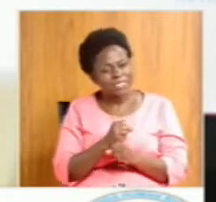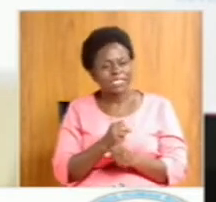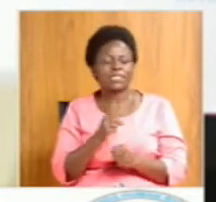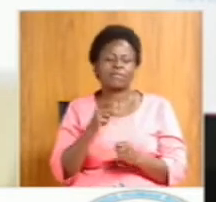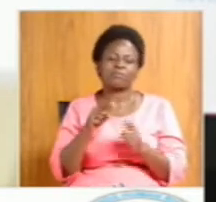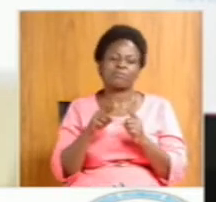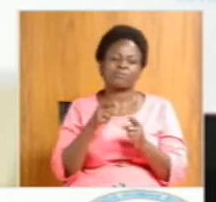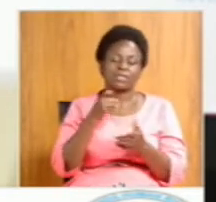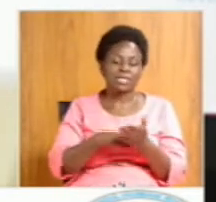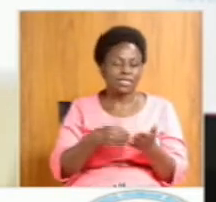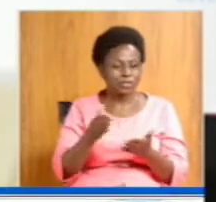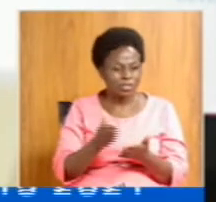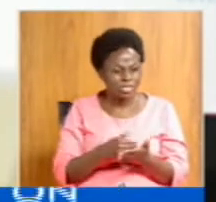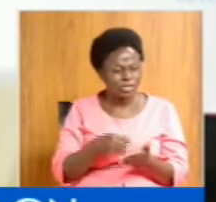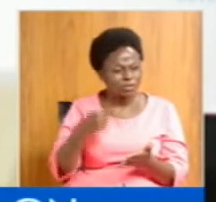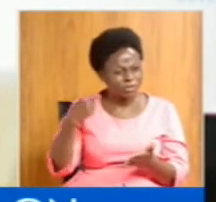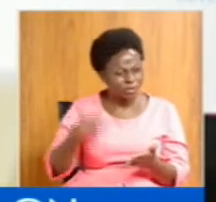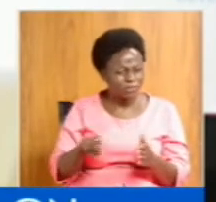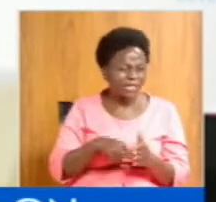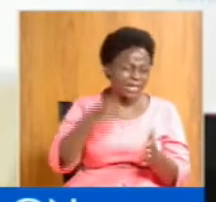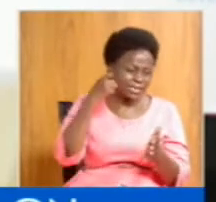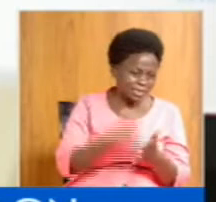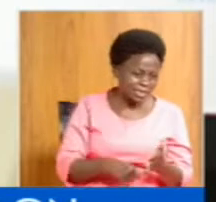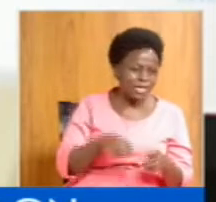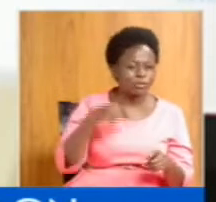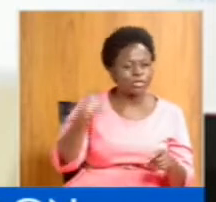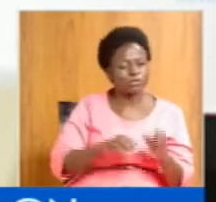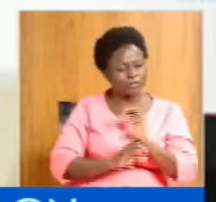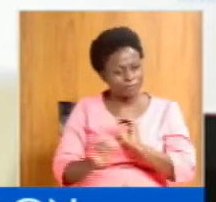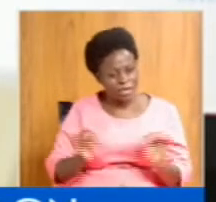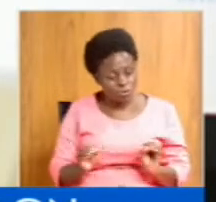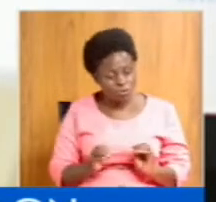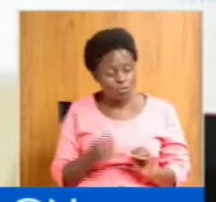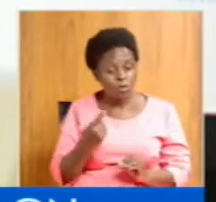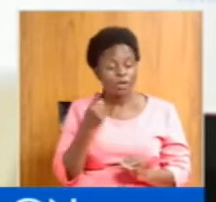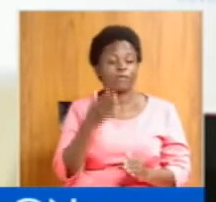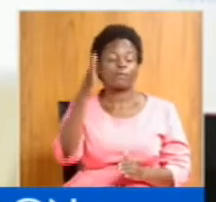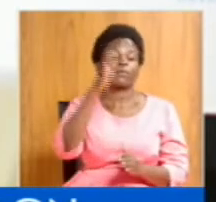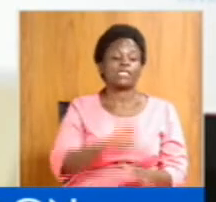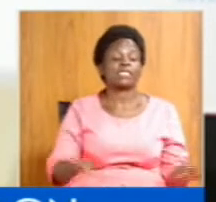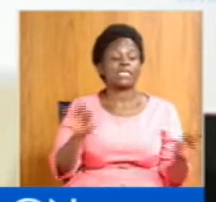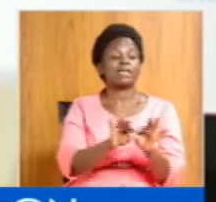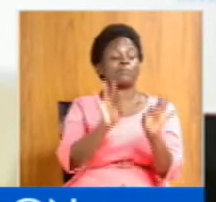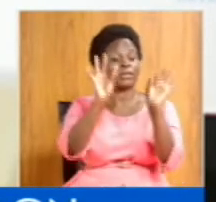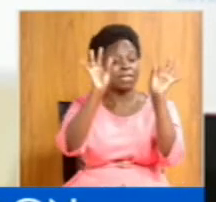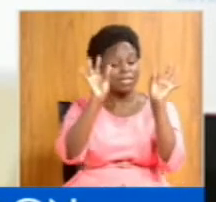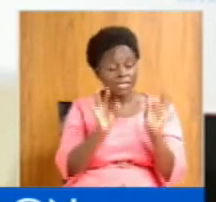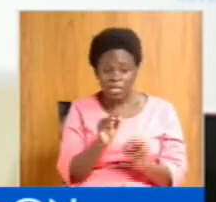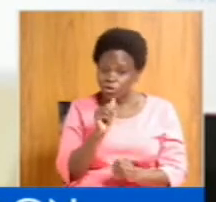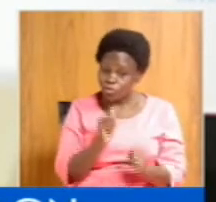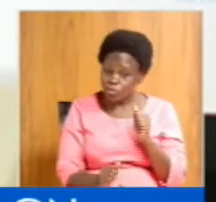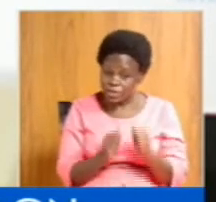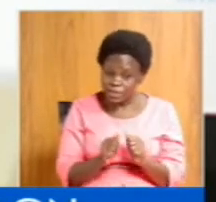and then we think about what qualifies as tax and what doesn't qualify as tax so one of the most important things that's going to